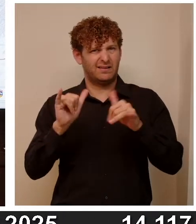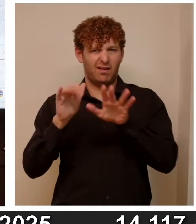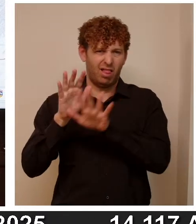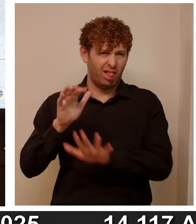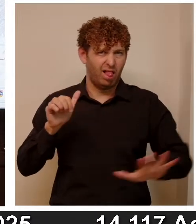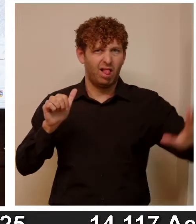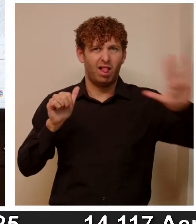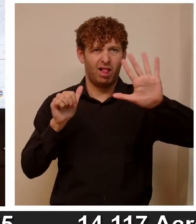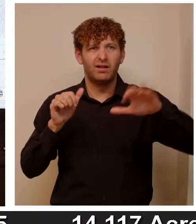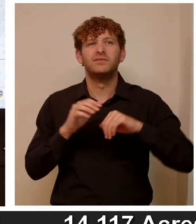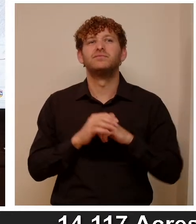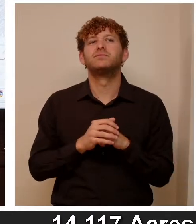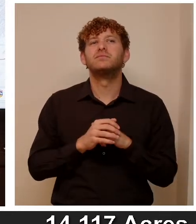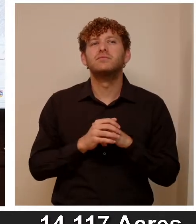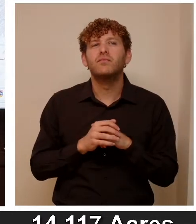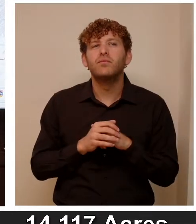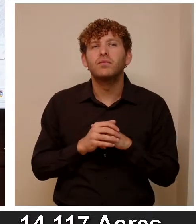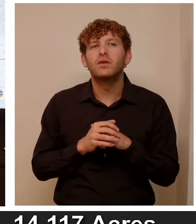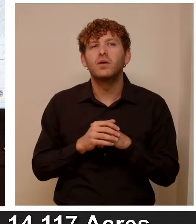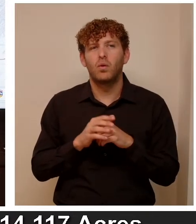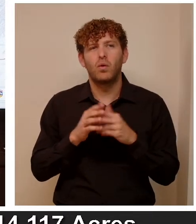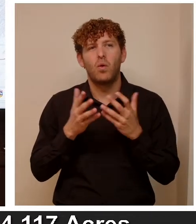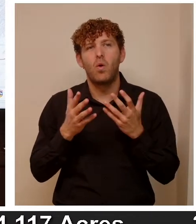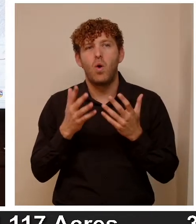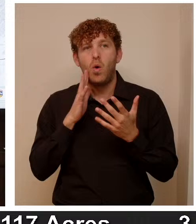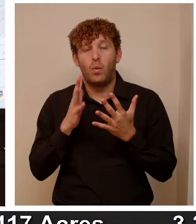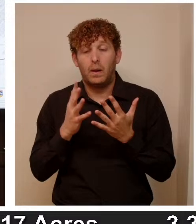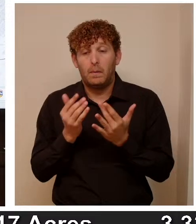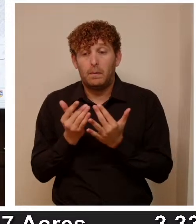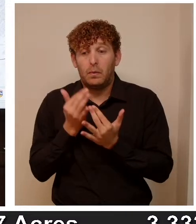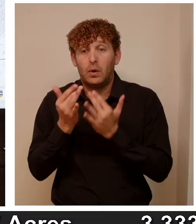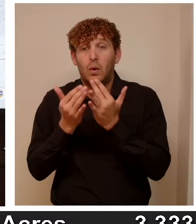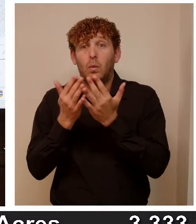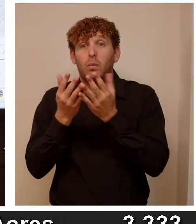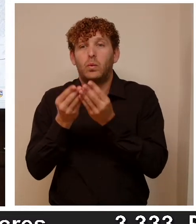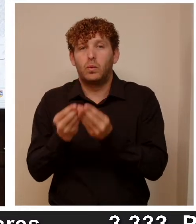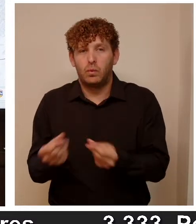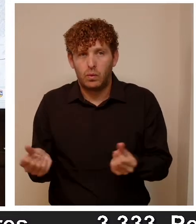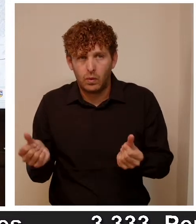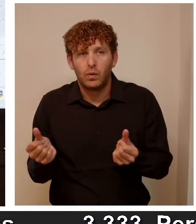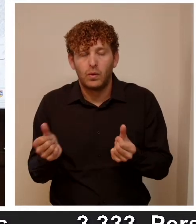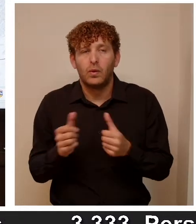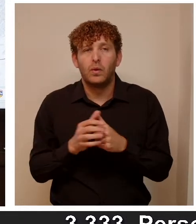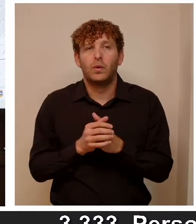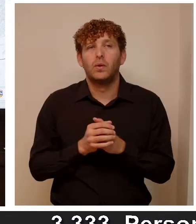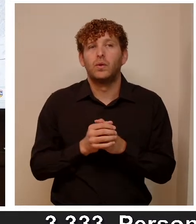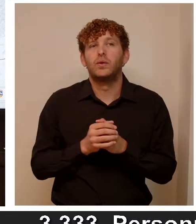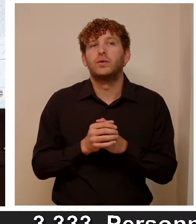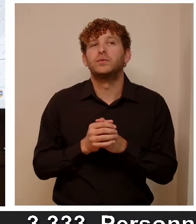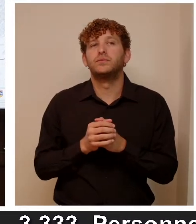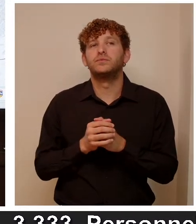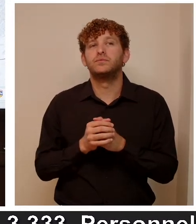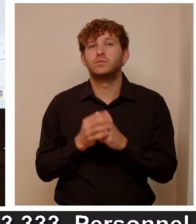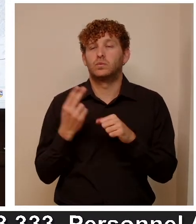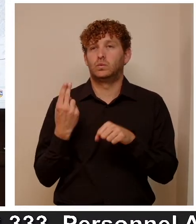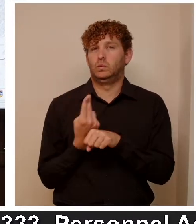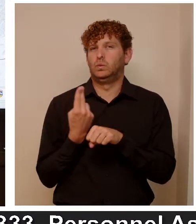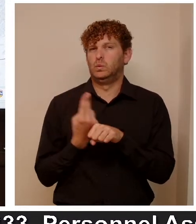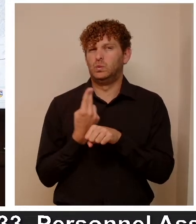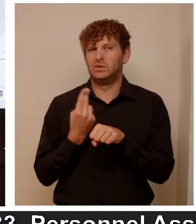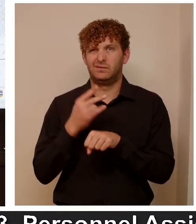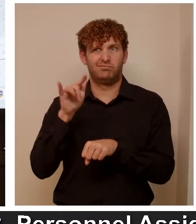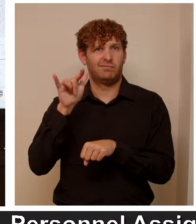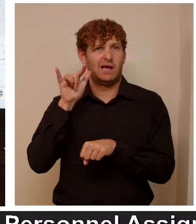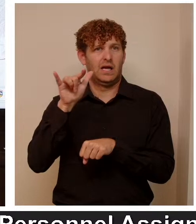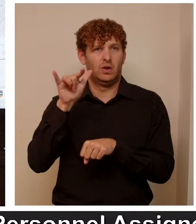bit cooler, moist conditions. It won't burn as intensely. So the only time that they're actually using aircraft on that right now is if it